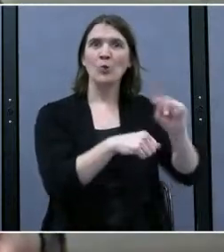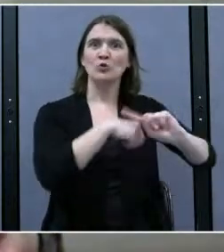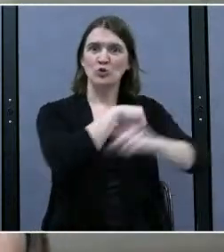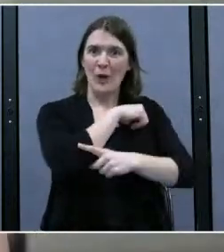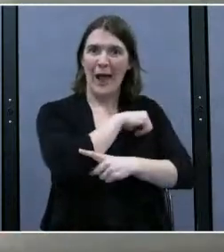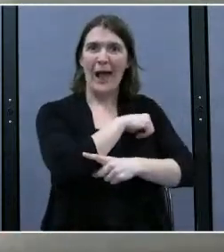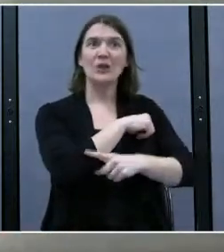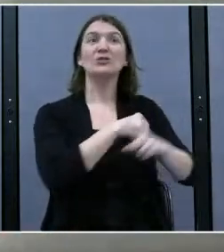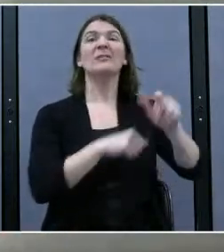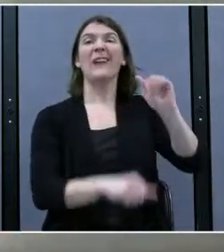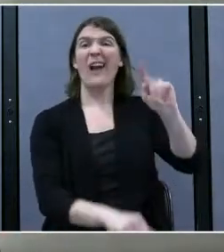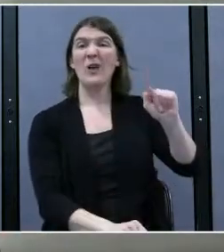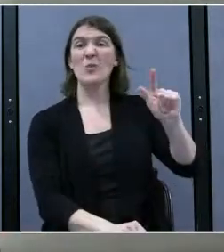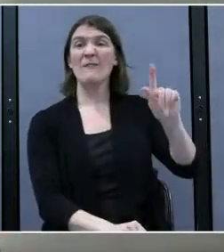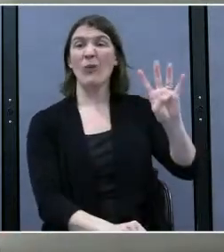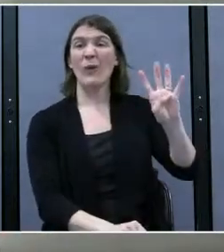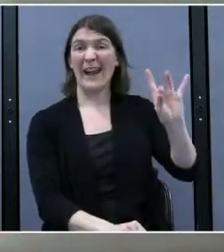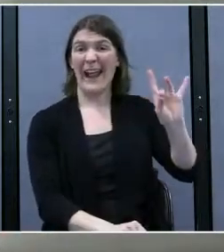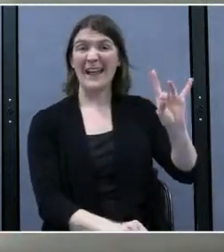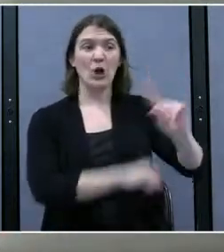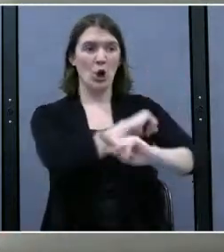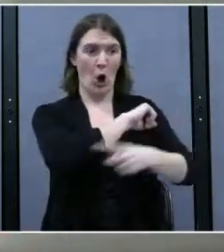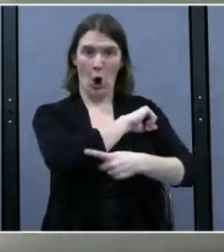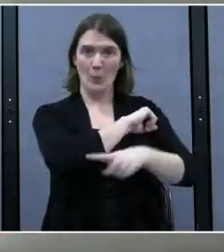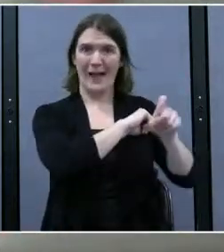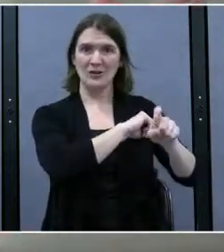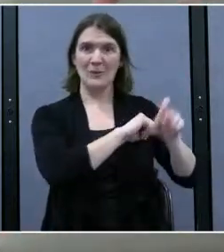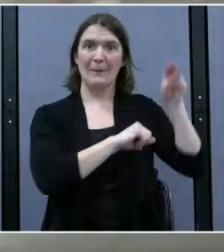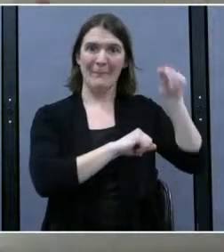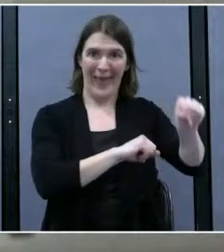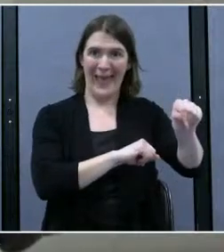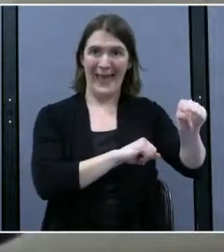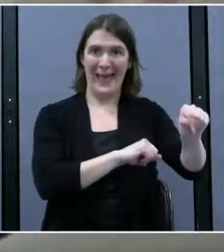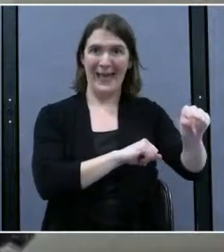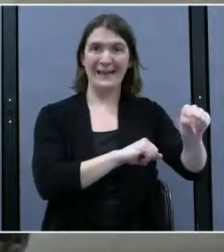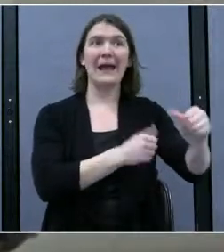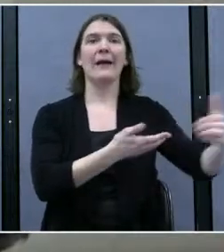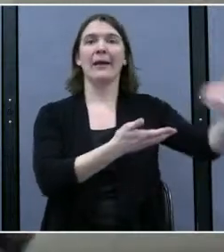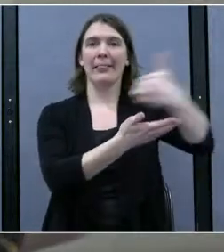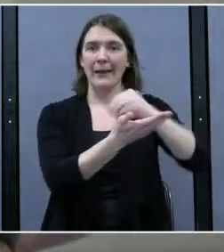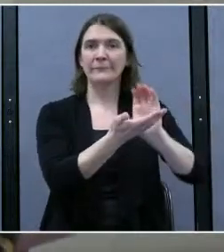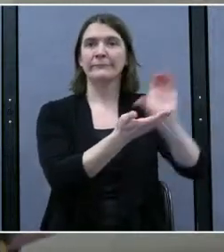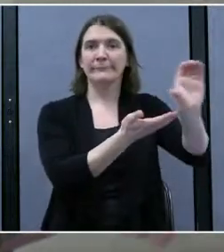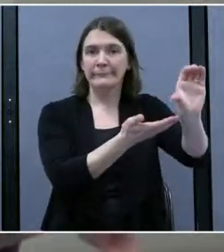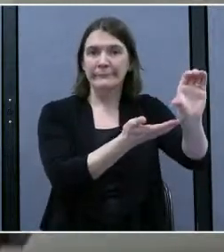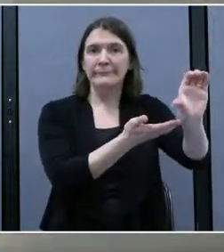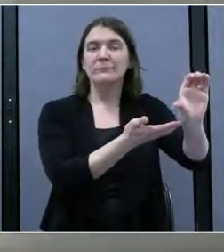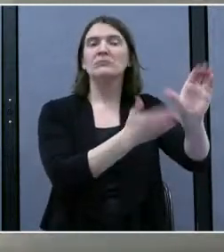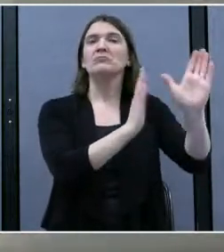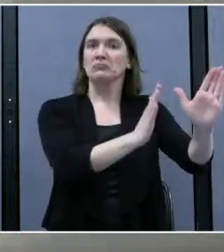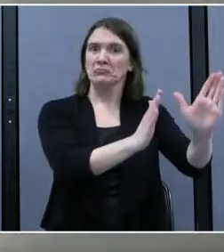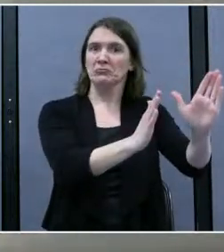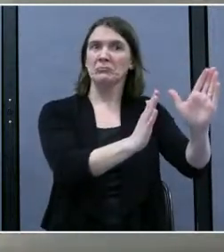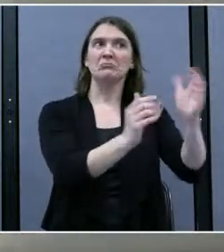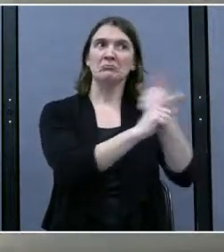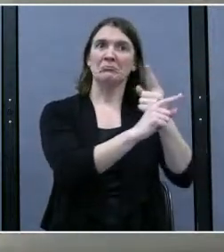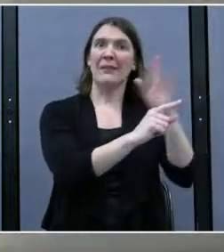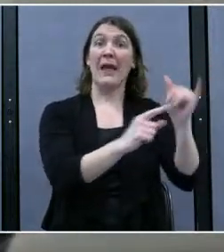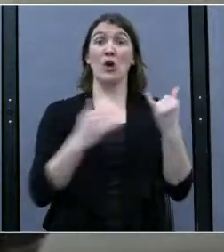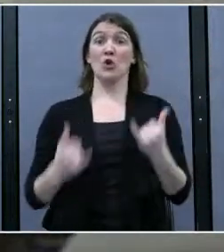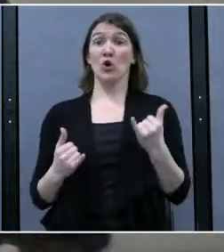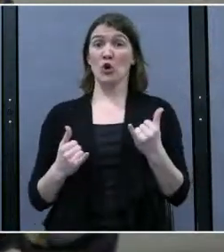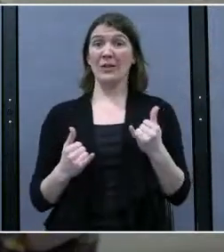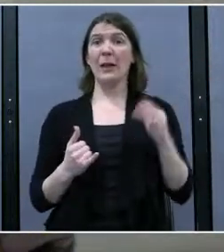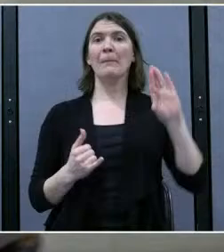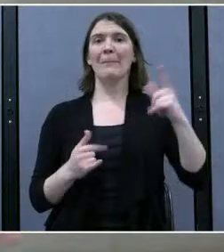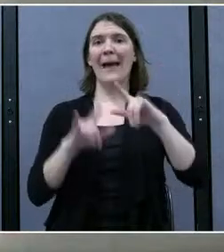Act 148, and garbage needs to be paid for and collected by either weight or volume. The way we're doing that presently is